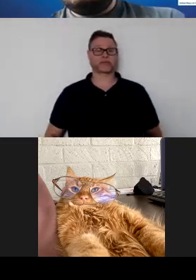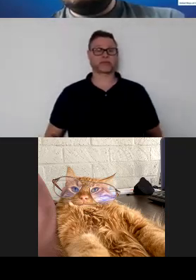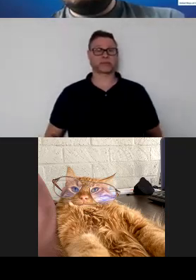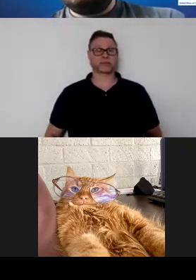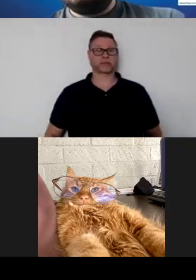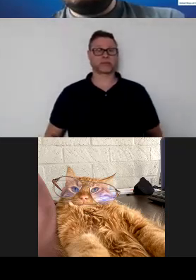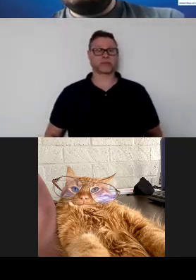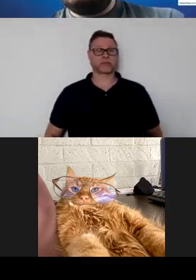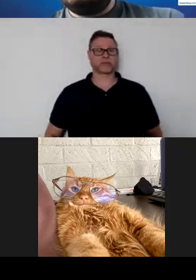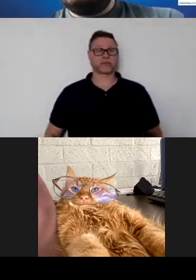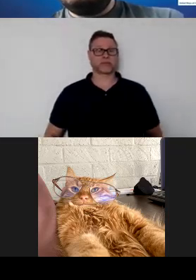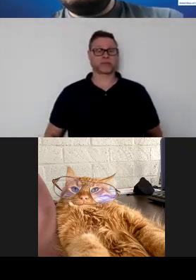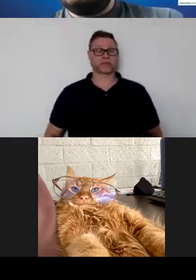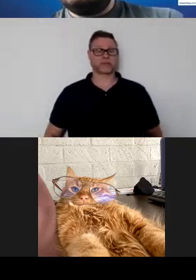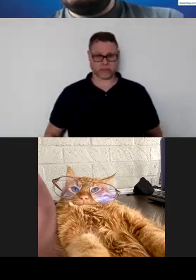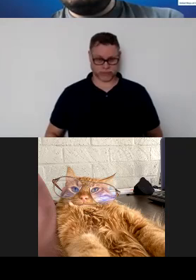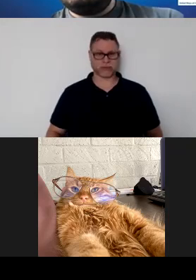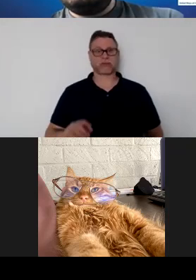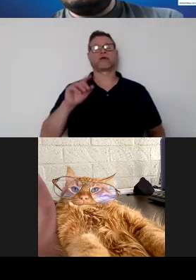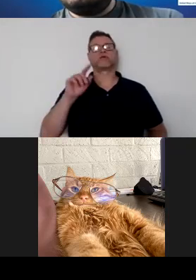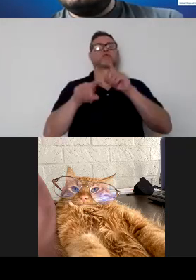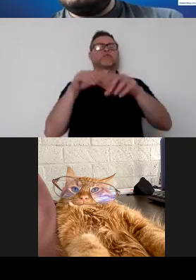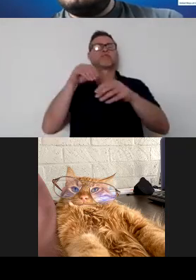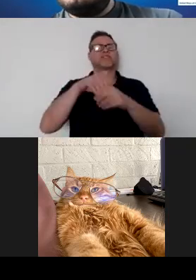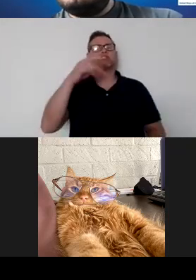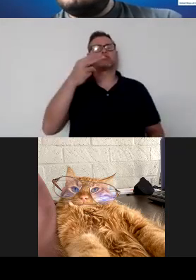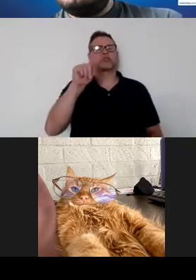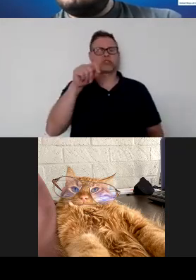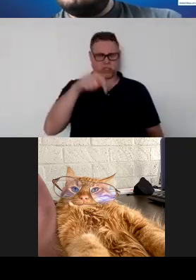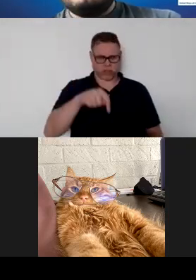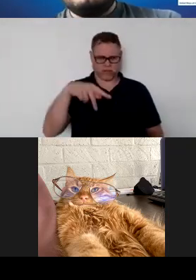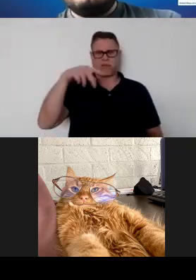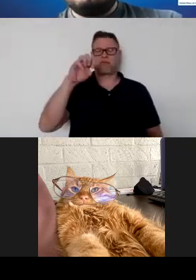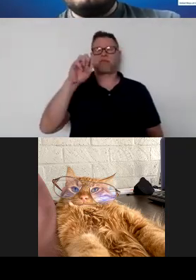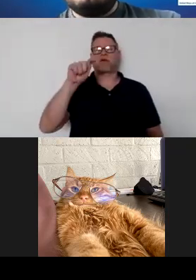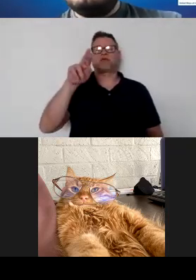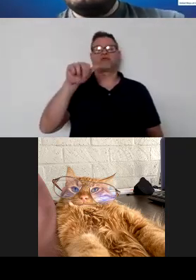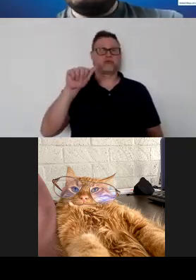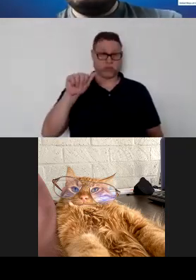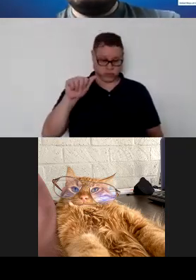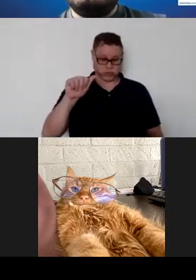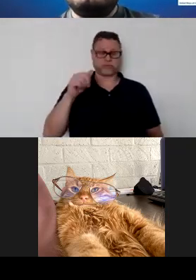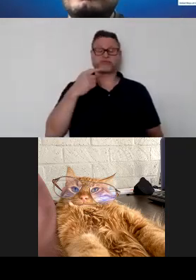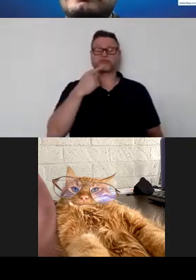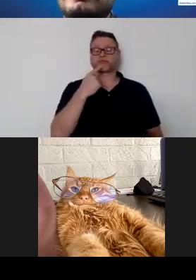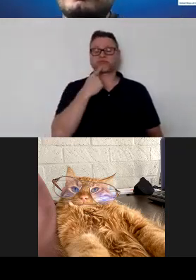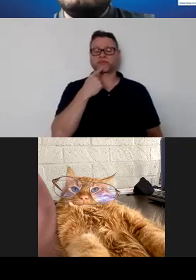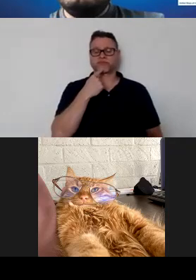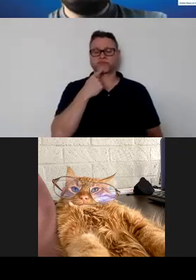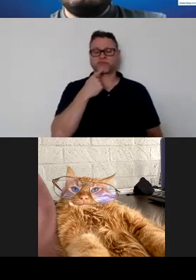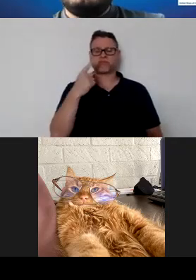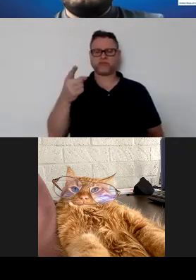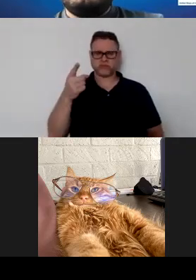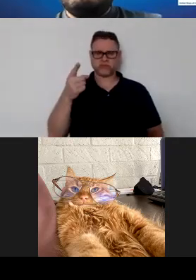someone who. There's a question in the chat from Petra. So she says, you called out